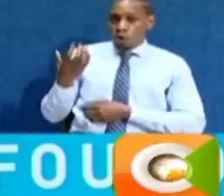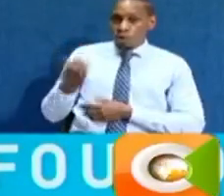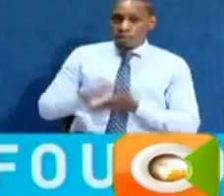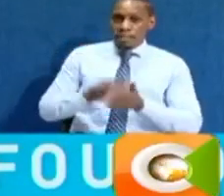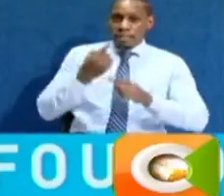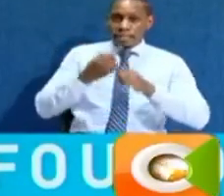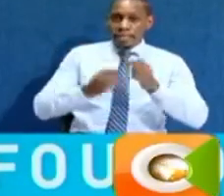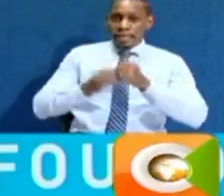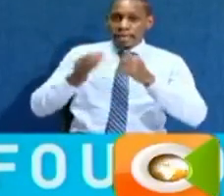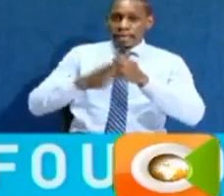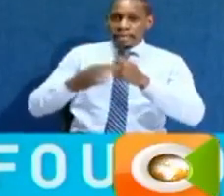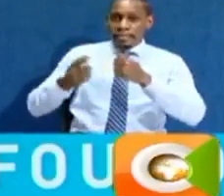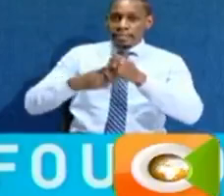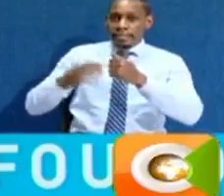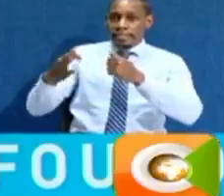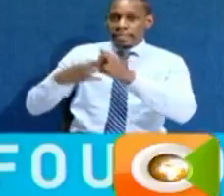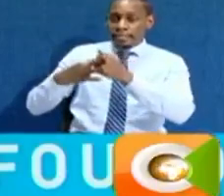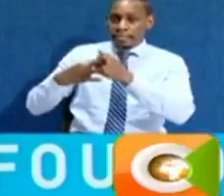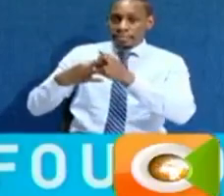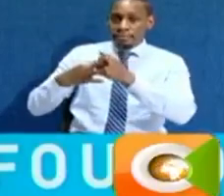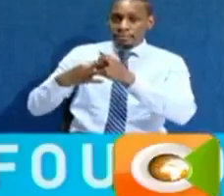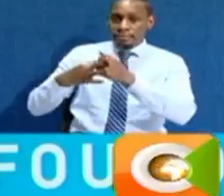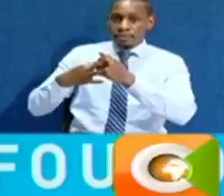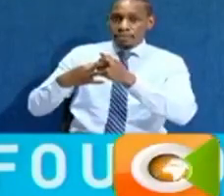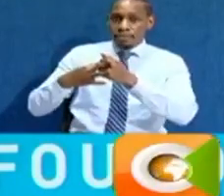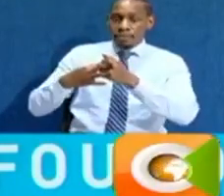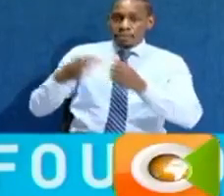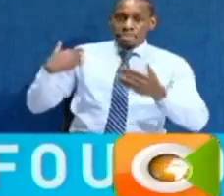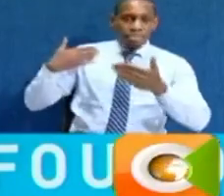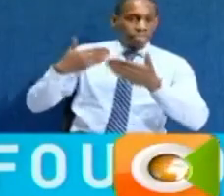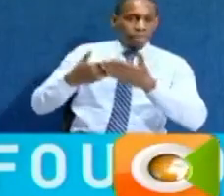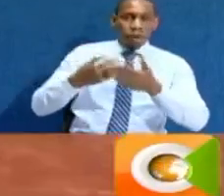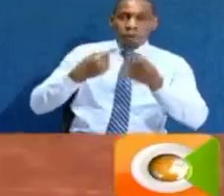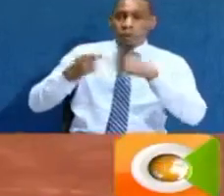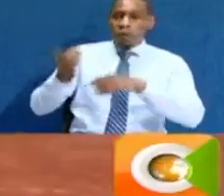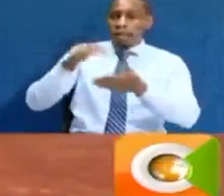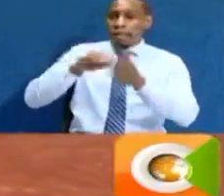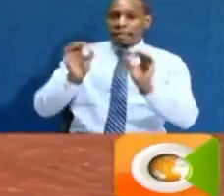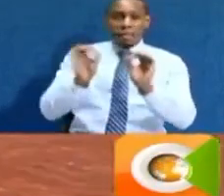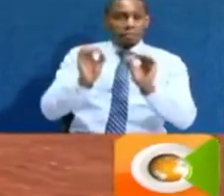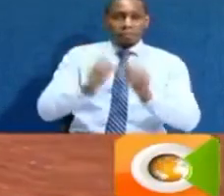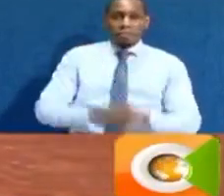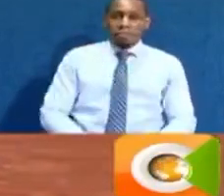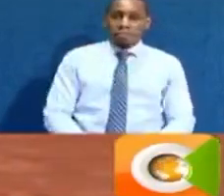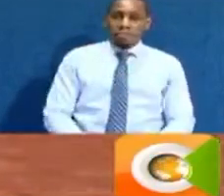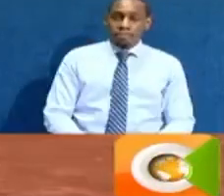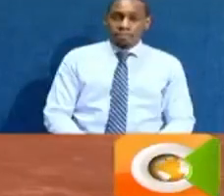was in 1968, Naftali Temu, and since then we have never won.